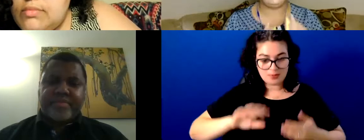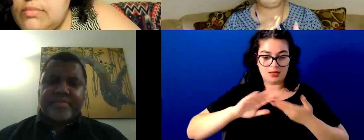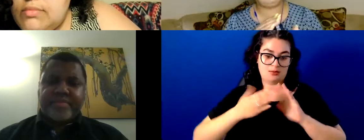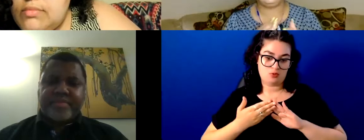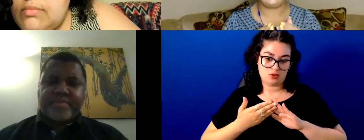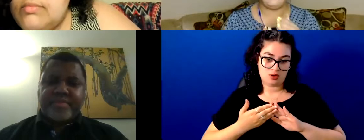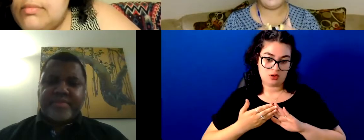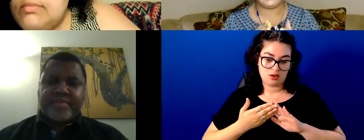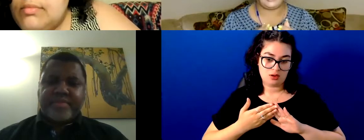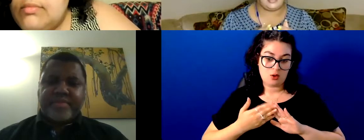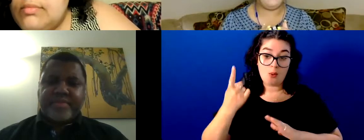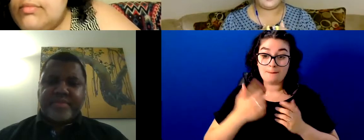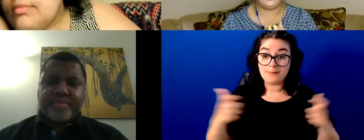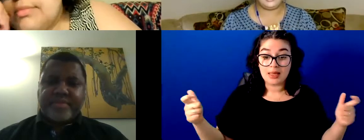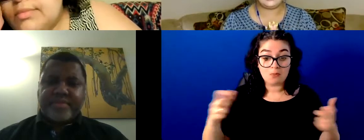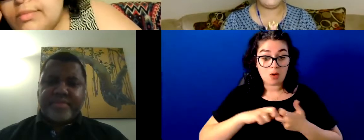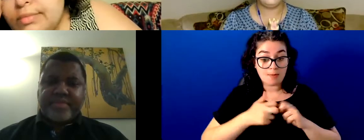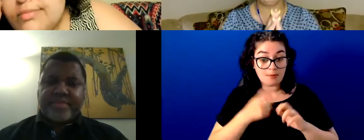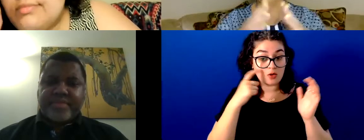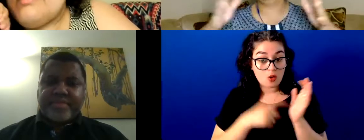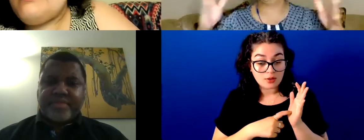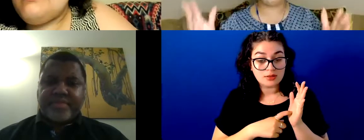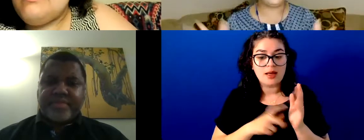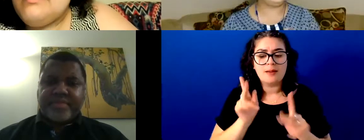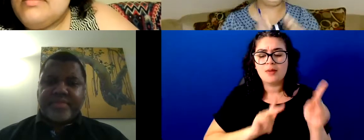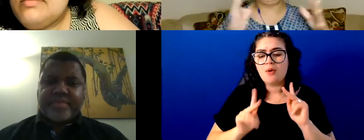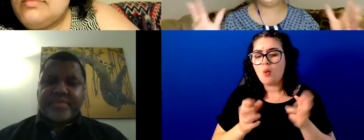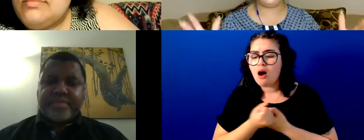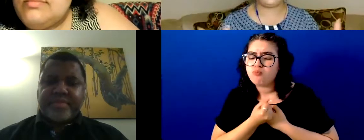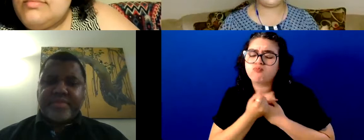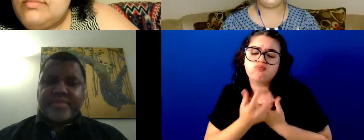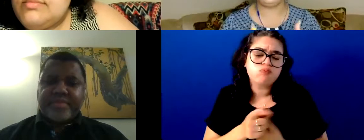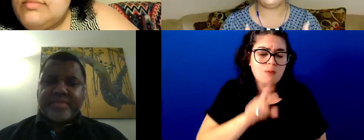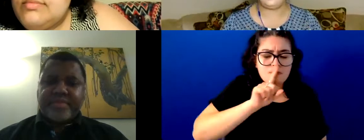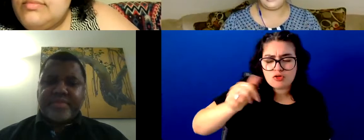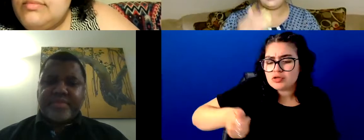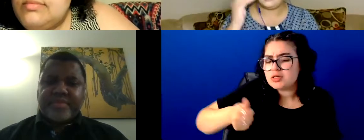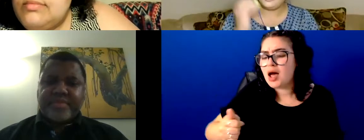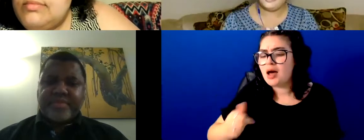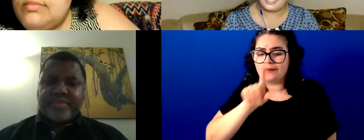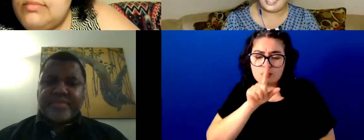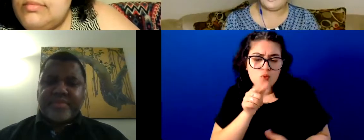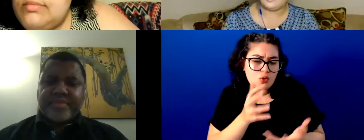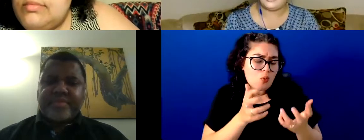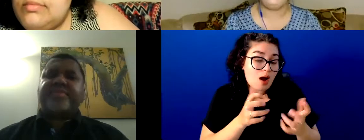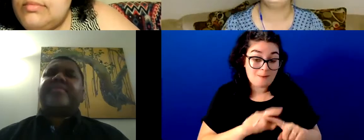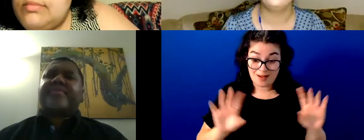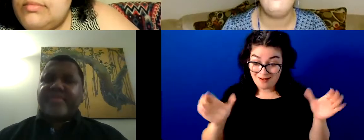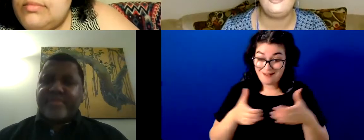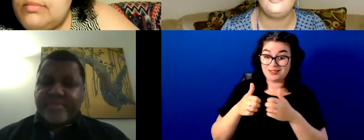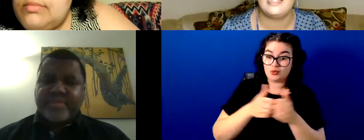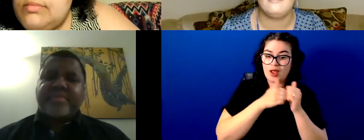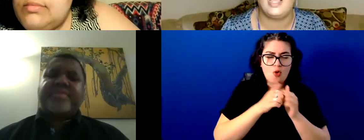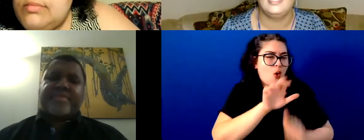biggest problems that I have in our community is that we want to express, be who you are, whoever you want to be. And then as soon as we're together, we're like, oh, so how do